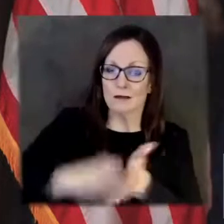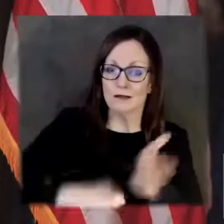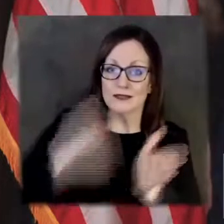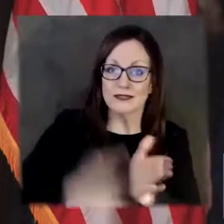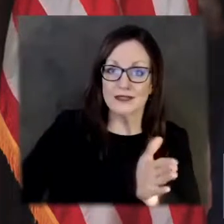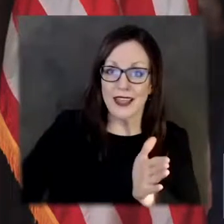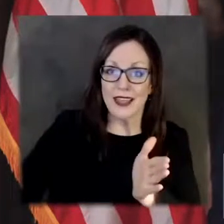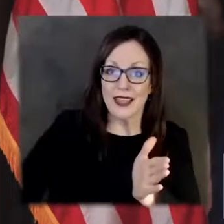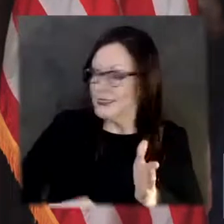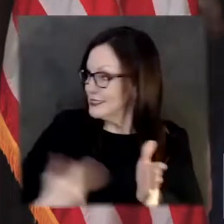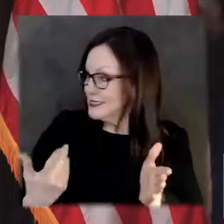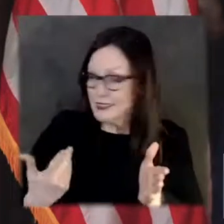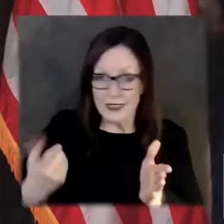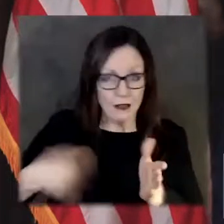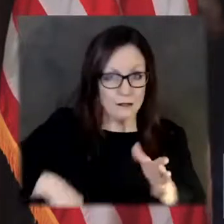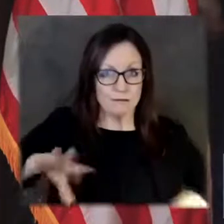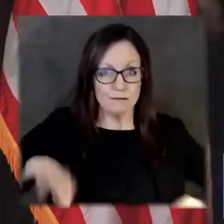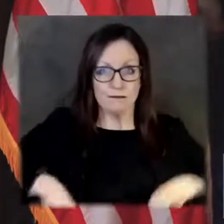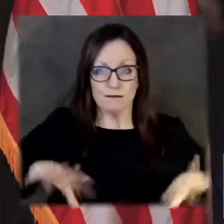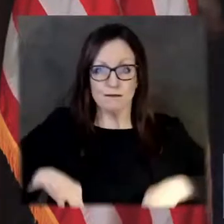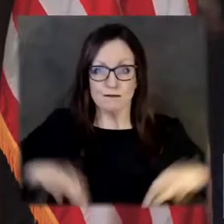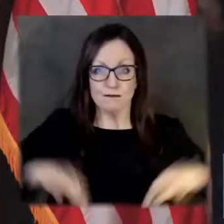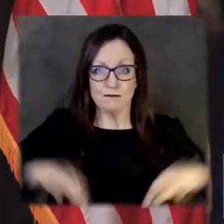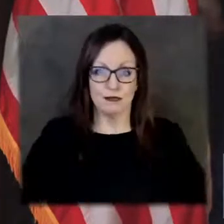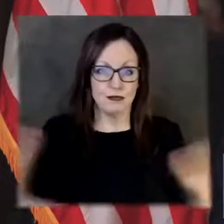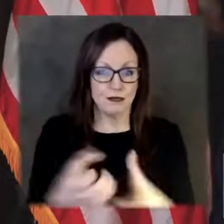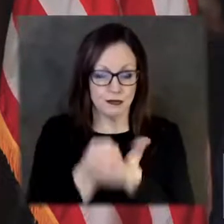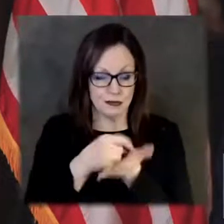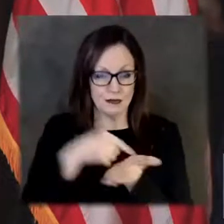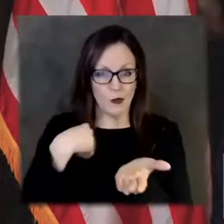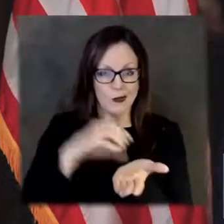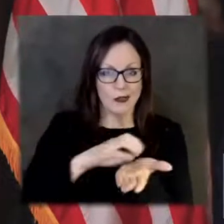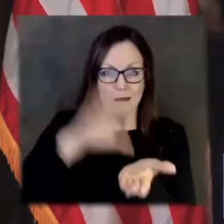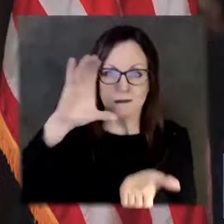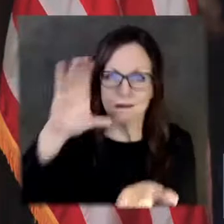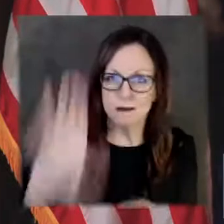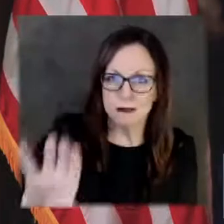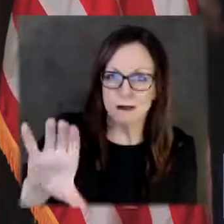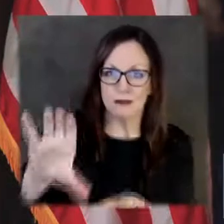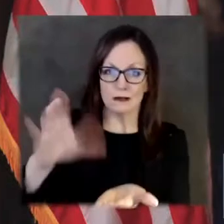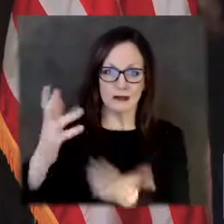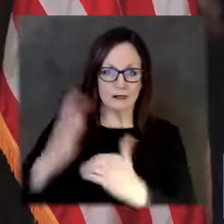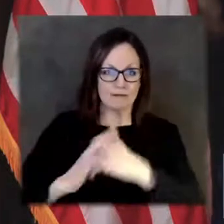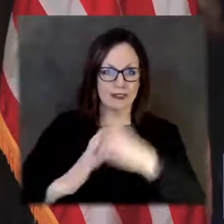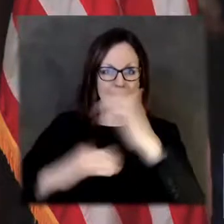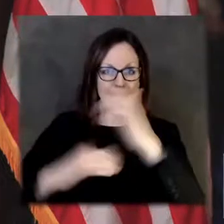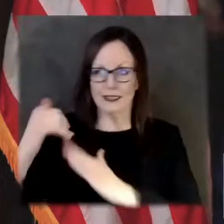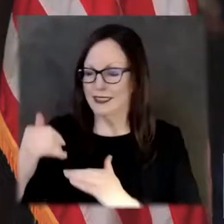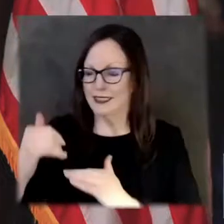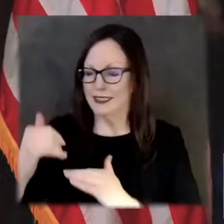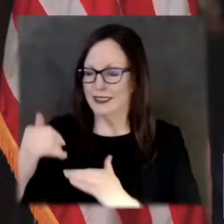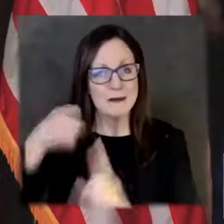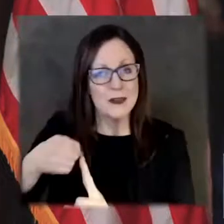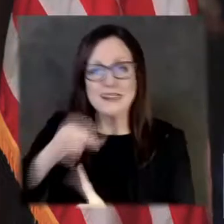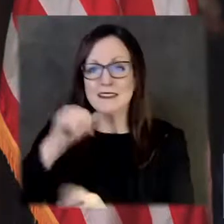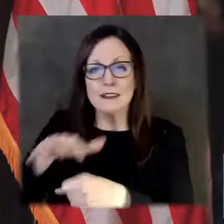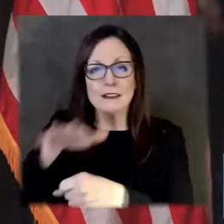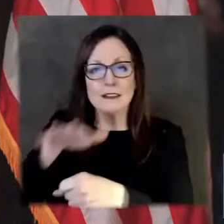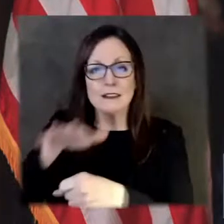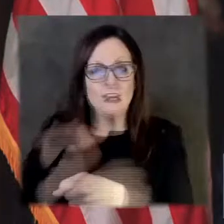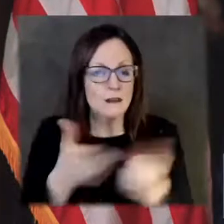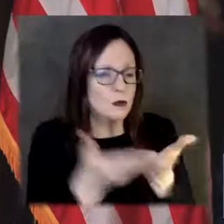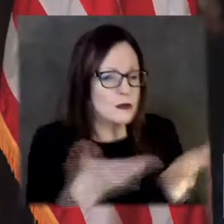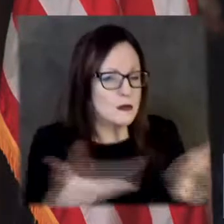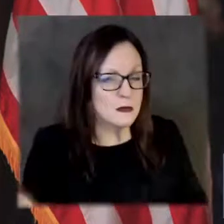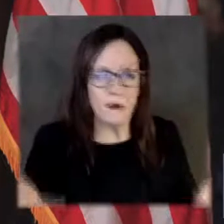more of your tax dollars in the long run. And we haven't given folks enough resources or tools to be safe and